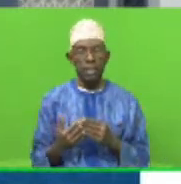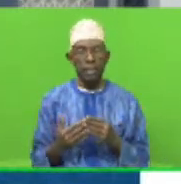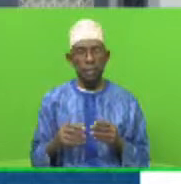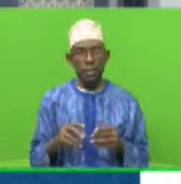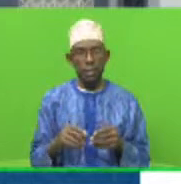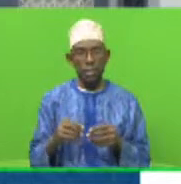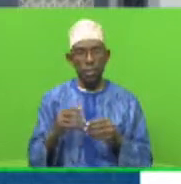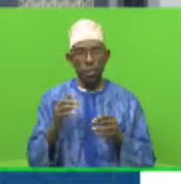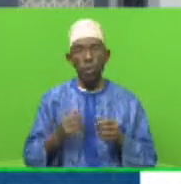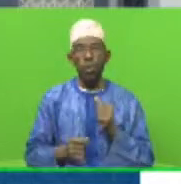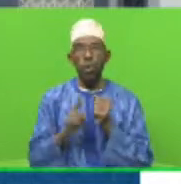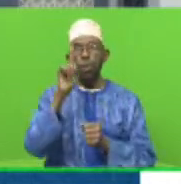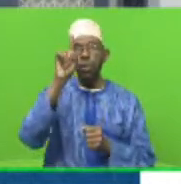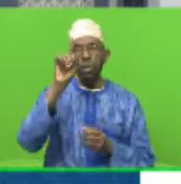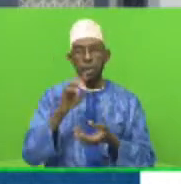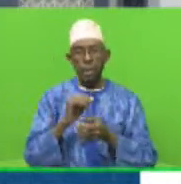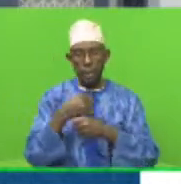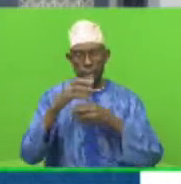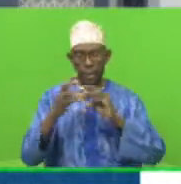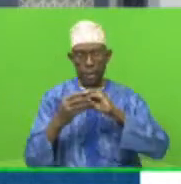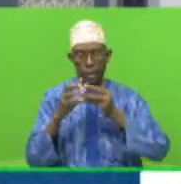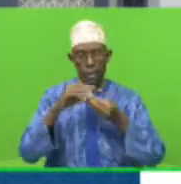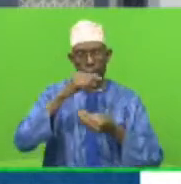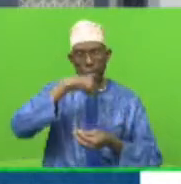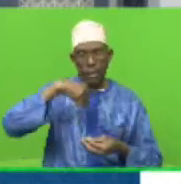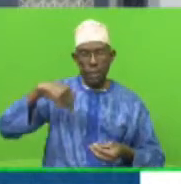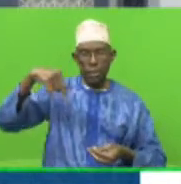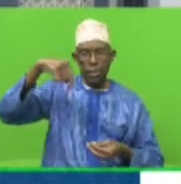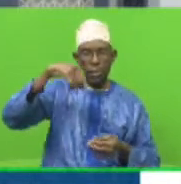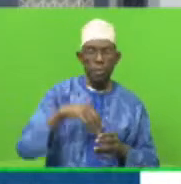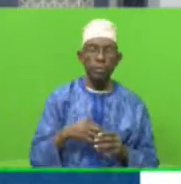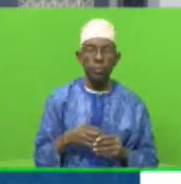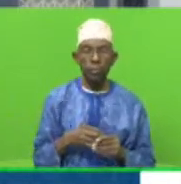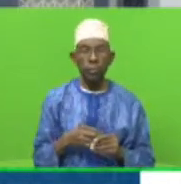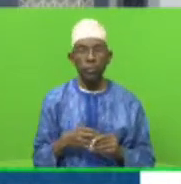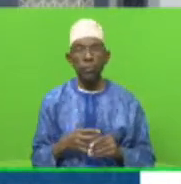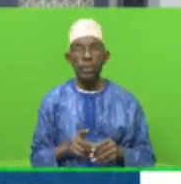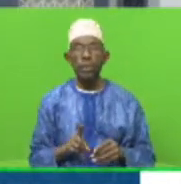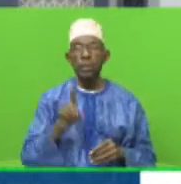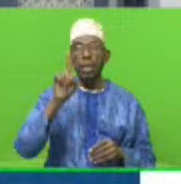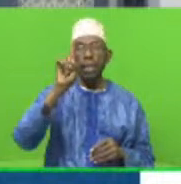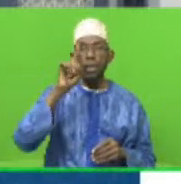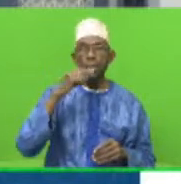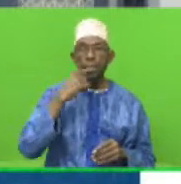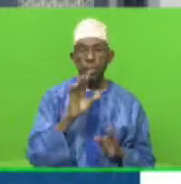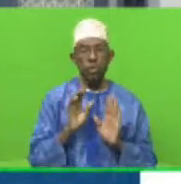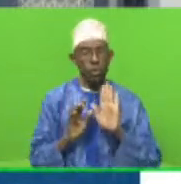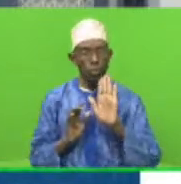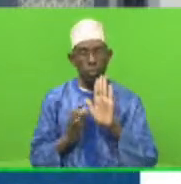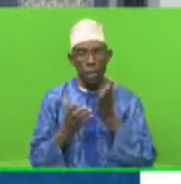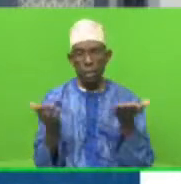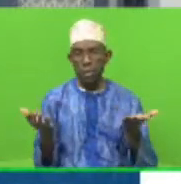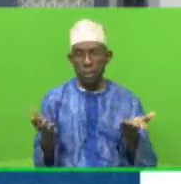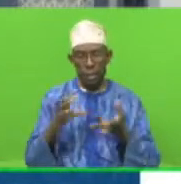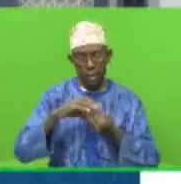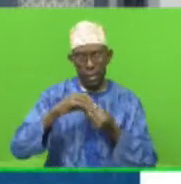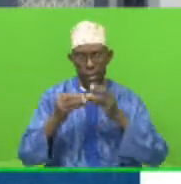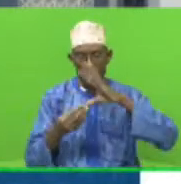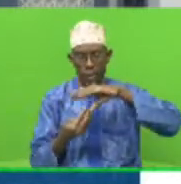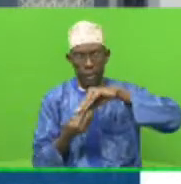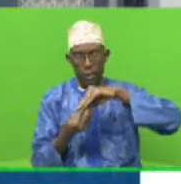the fitra that Allah subhanahu wa ta'ala has created us in this fitra. And Allah subhanahu wa ta'ala did not stop at this. He created